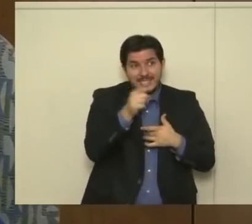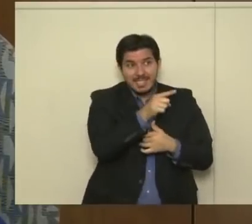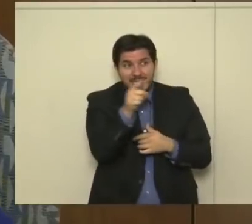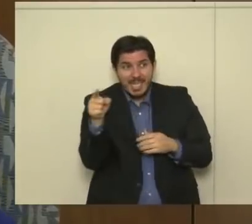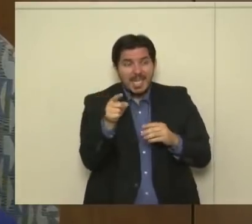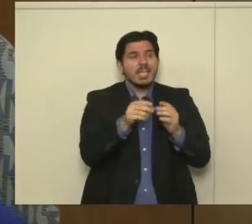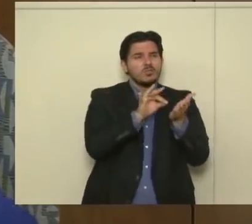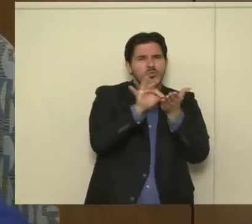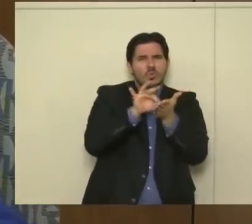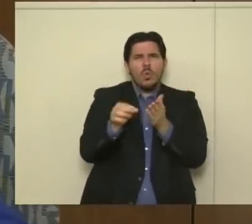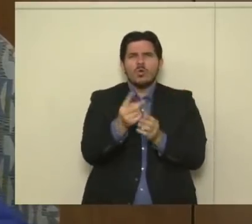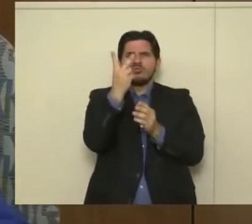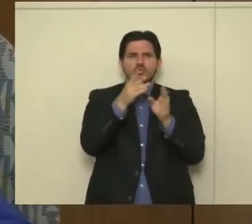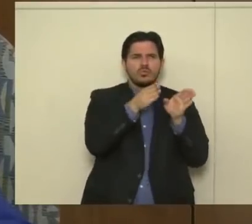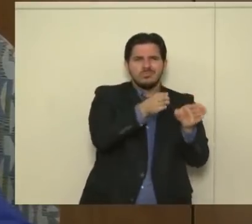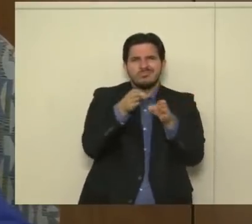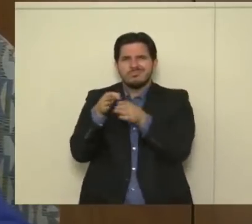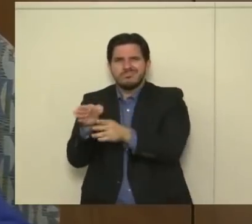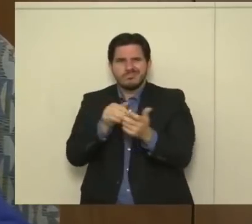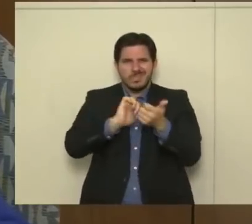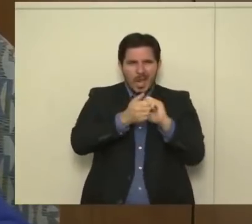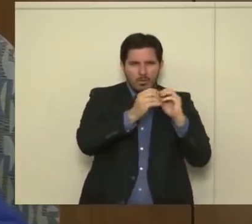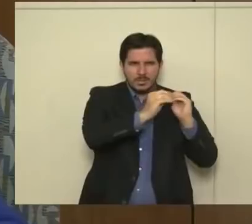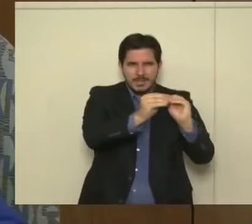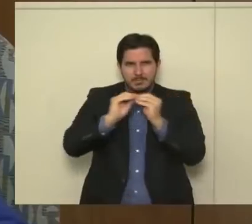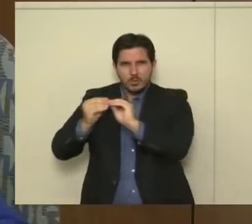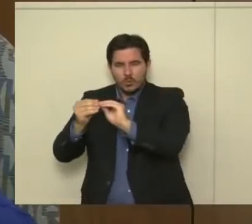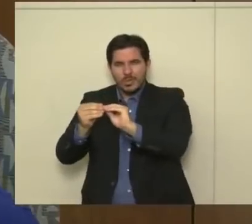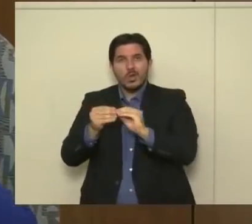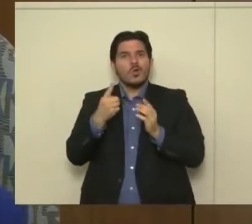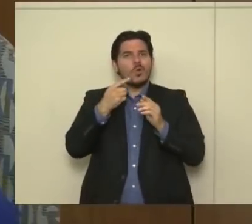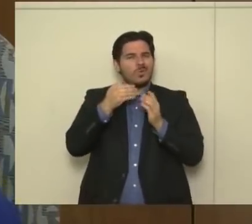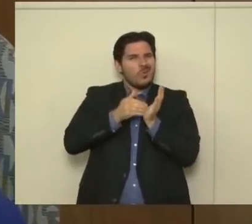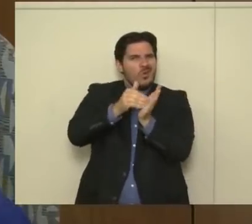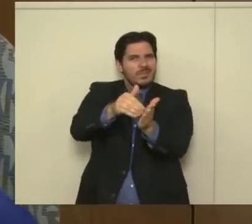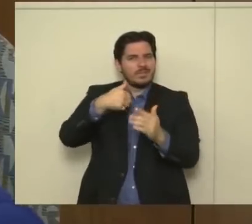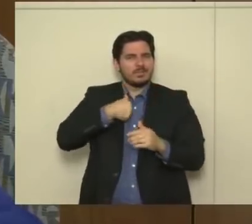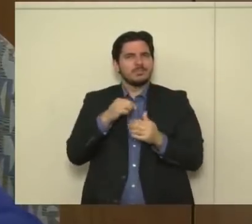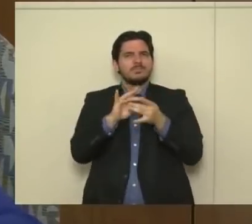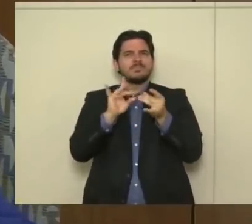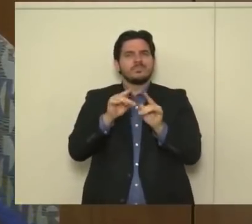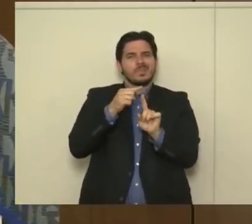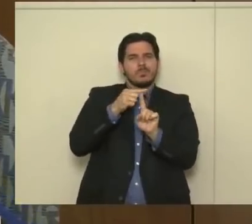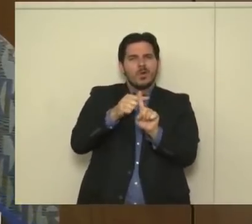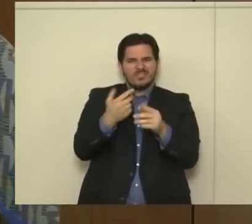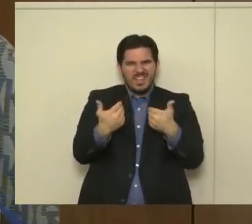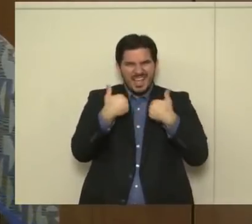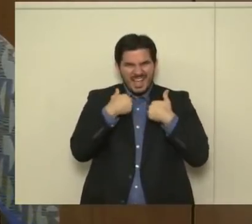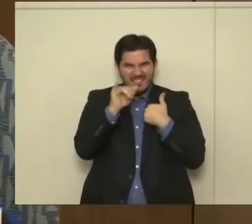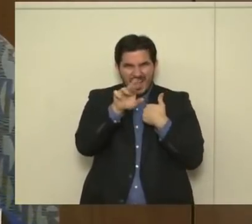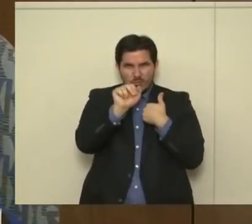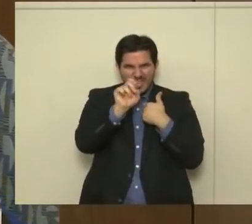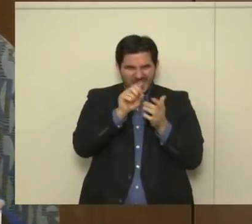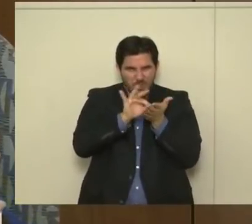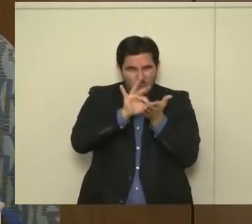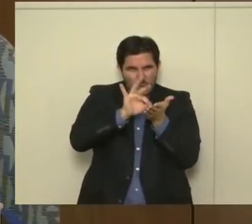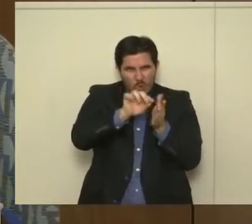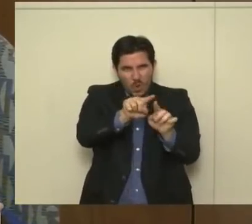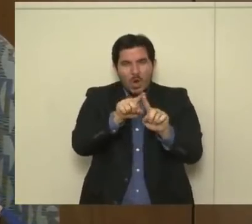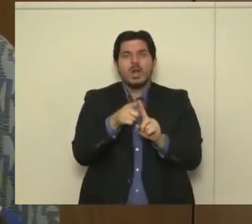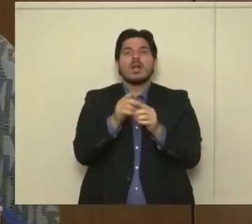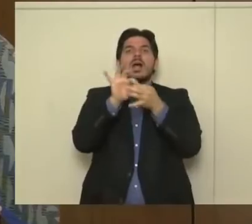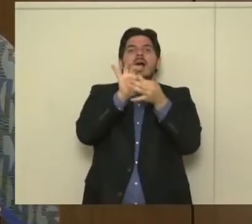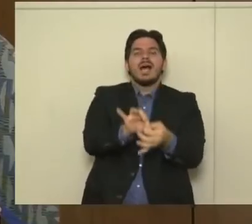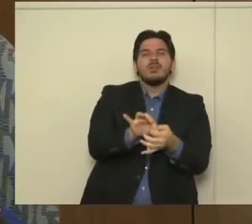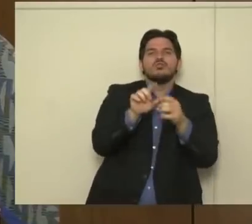and make decisions. And you know that I often talk about positivity rates as they relate to testing. So I can see, even if you've